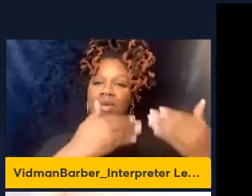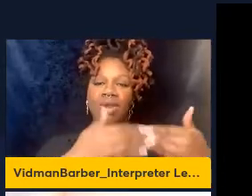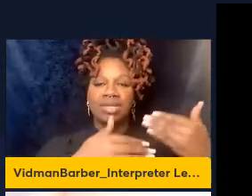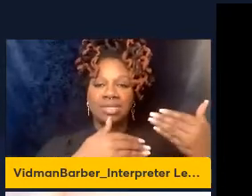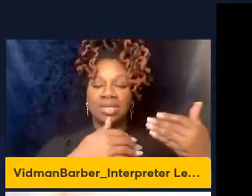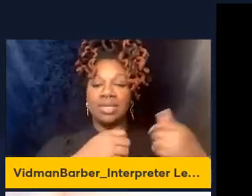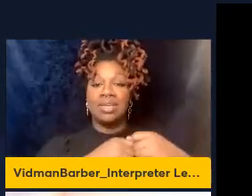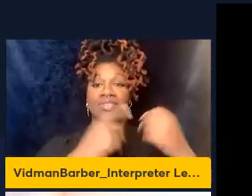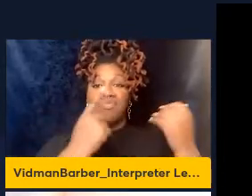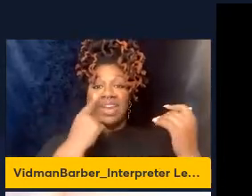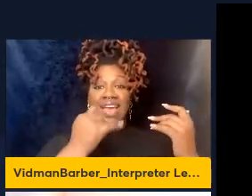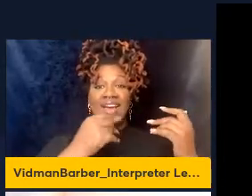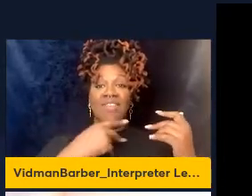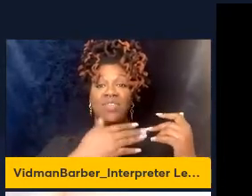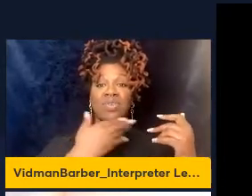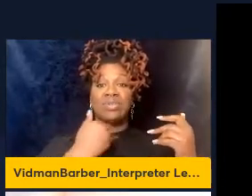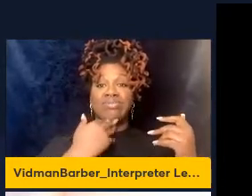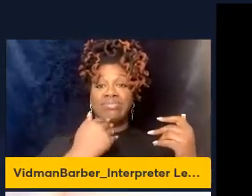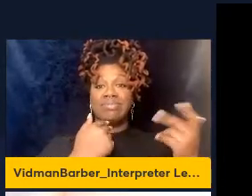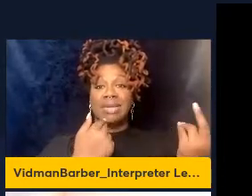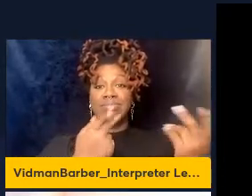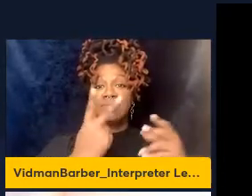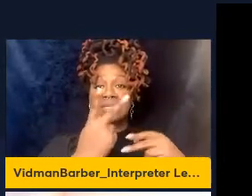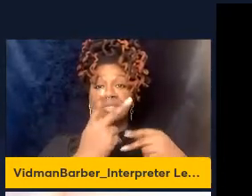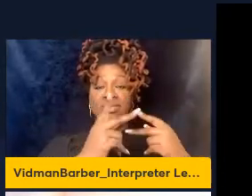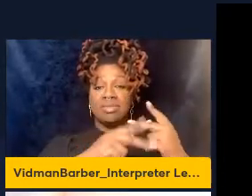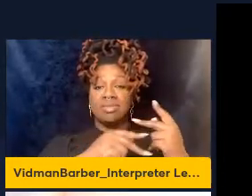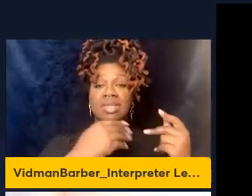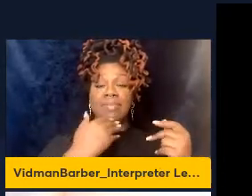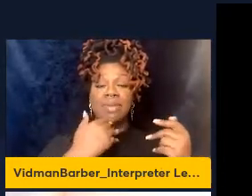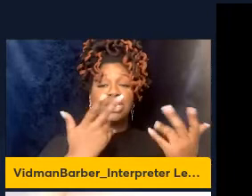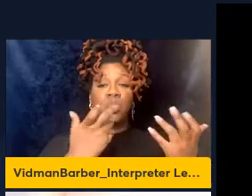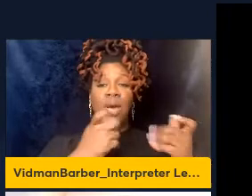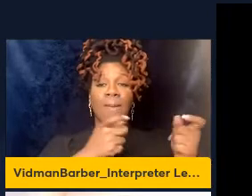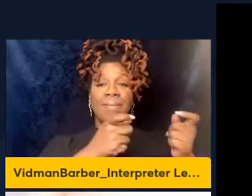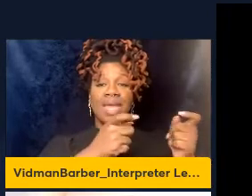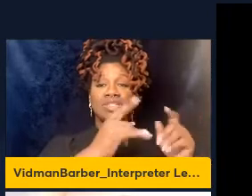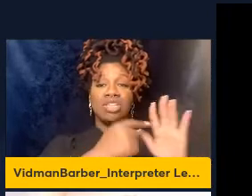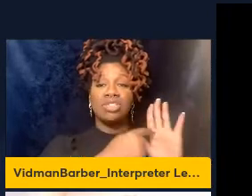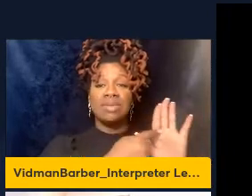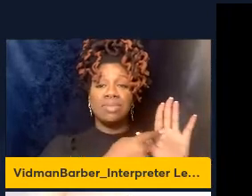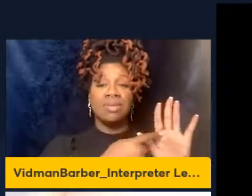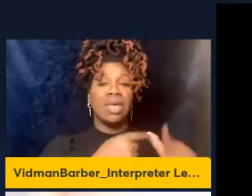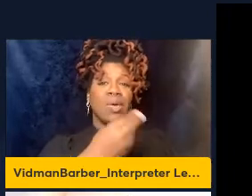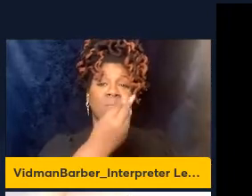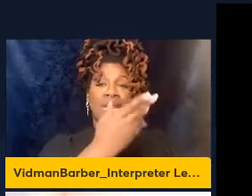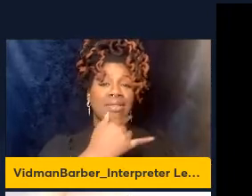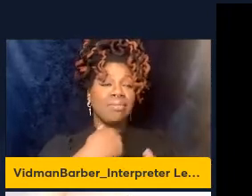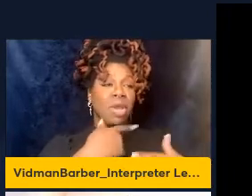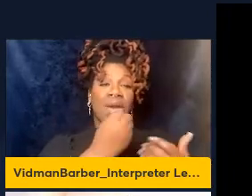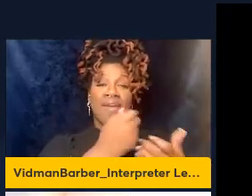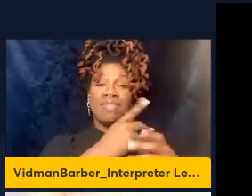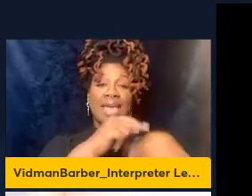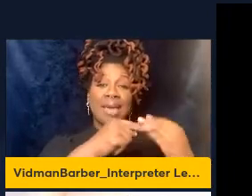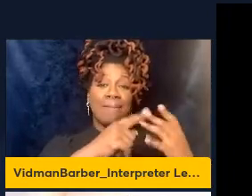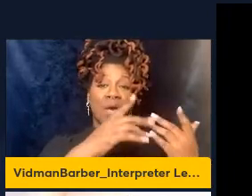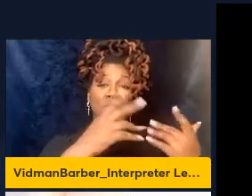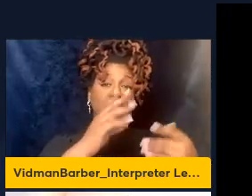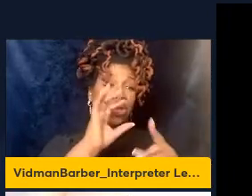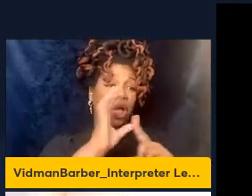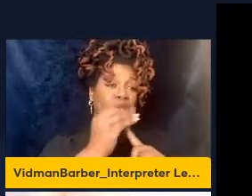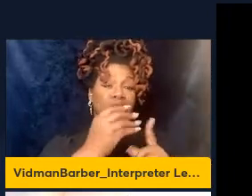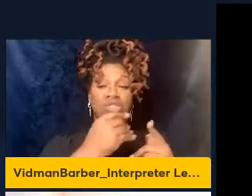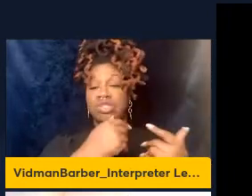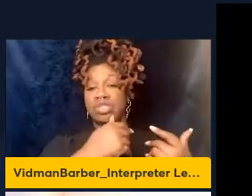is basically we're going to manage symptoms, right? We tell the patients that everything about their culture sucks, is wrong and unhealthy, go eat some quinoa and walk,